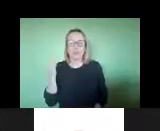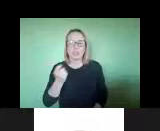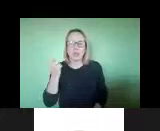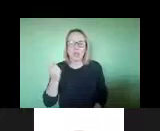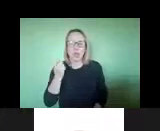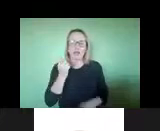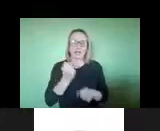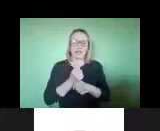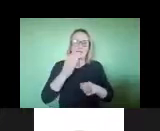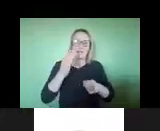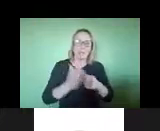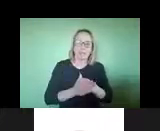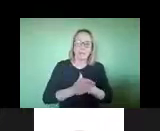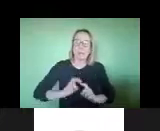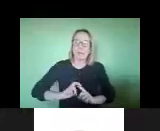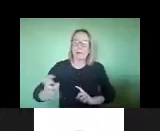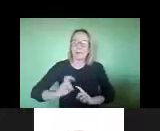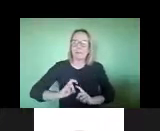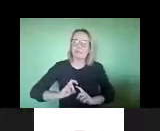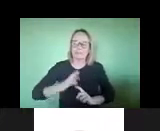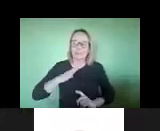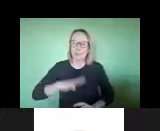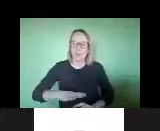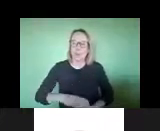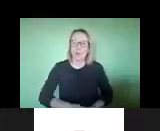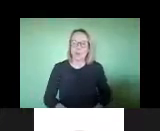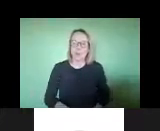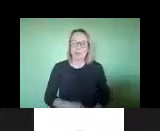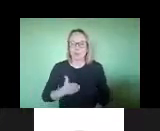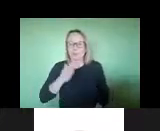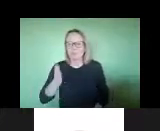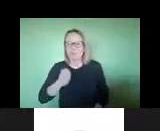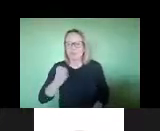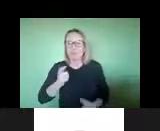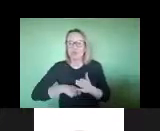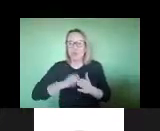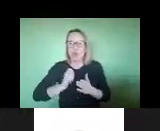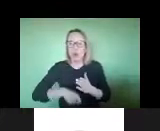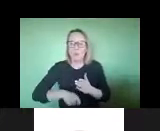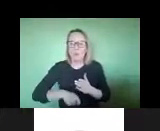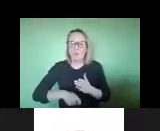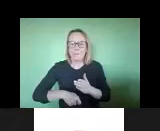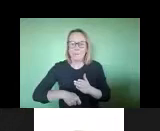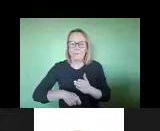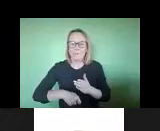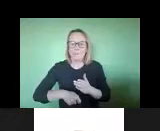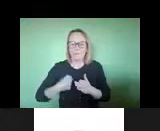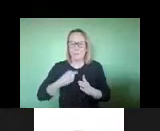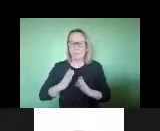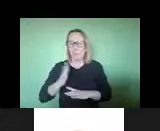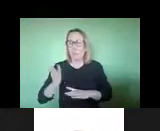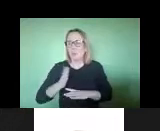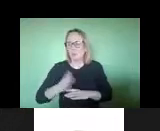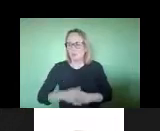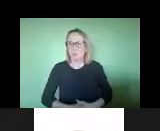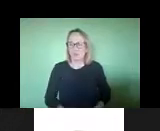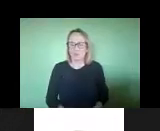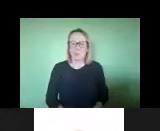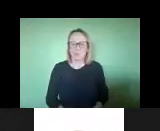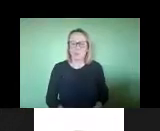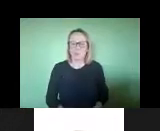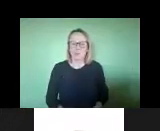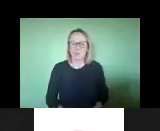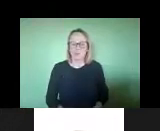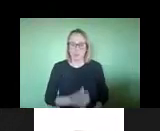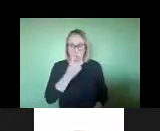Glasgow, things like that. Yeah. Just to go to shopping and things. get me out for a wee while. And you'll be able to